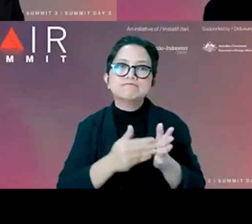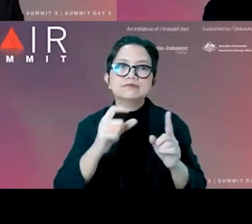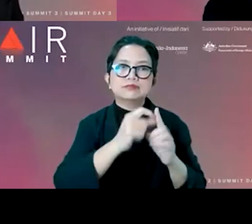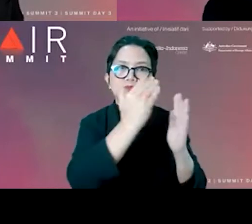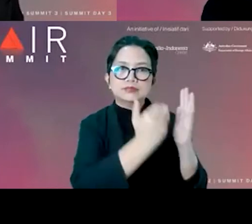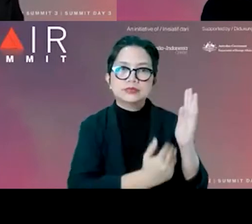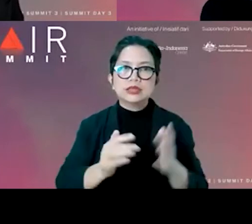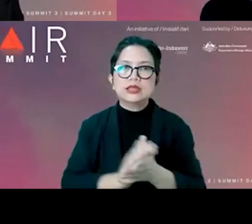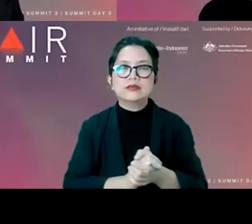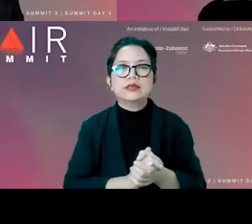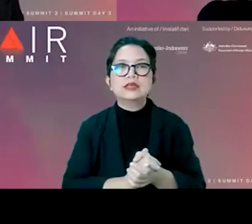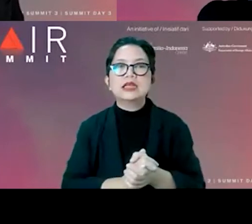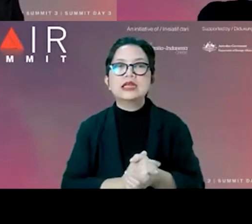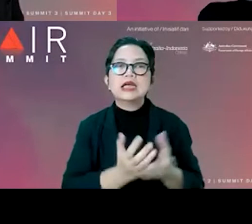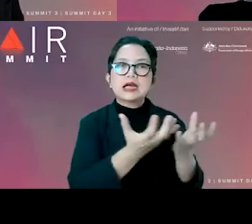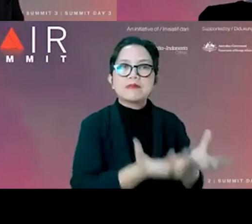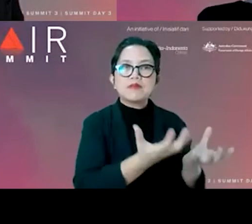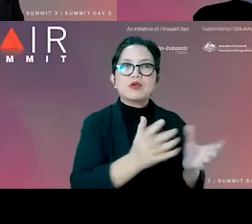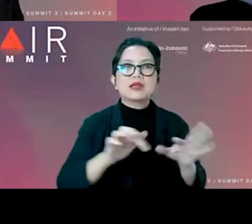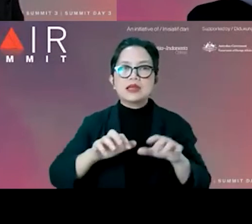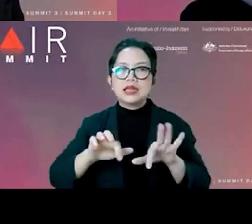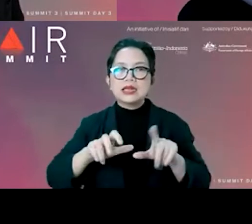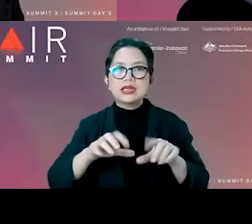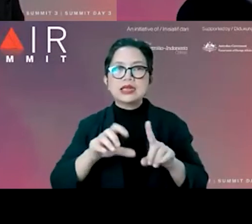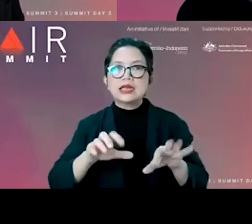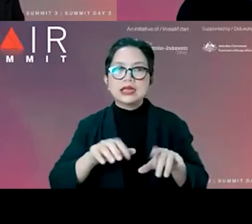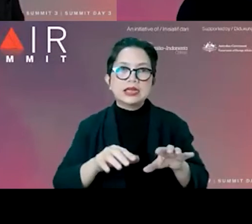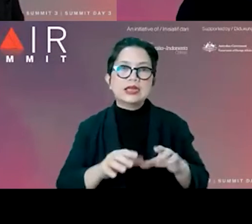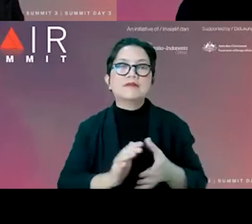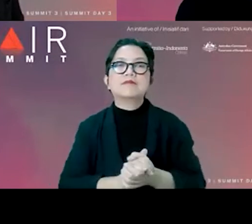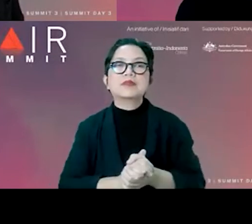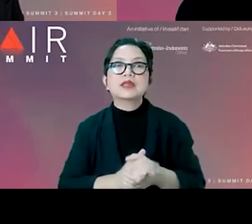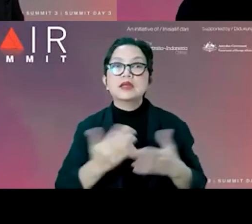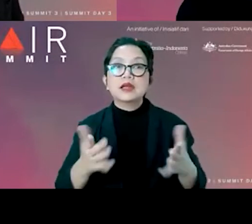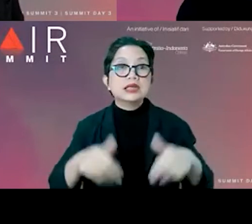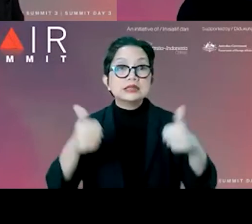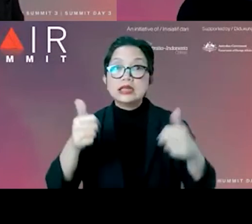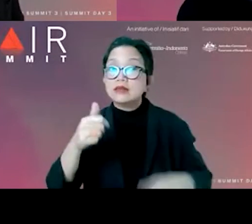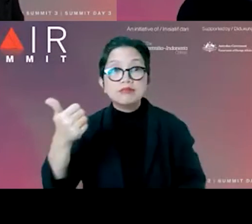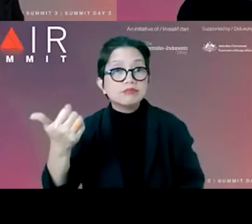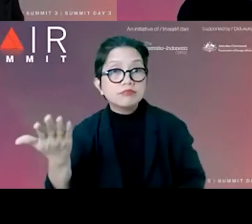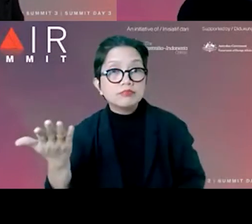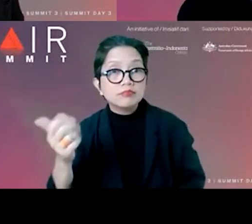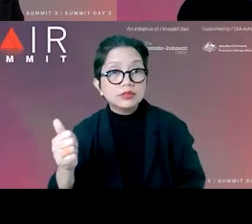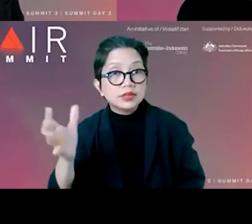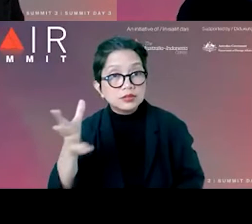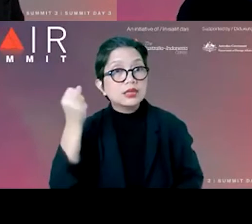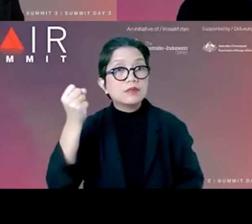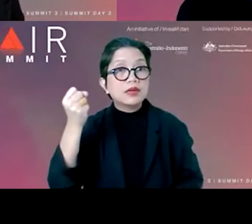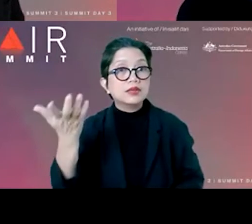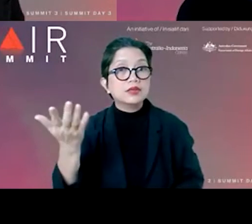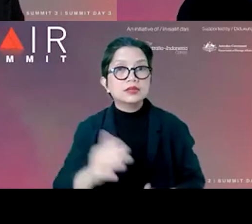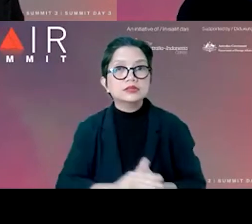My question is, can reliable enough result to produce quickly enough to make a